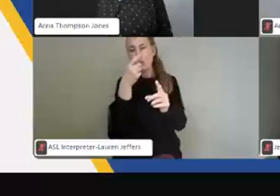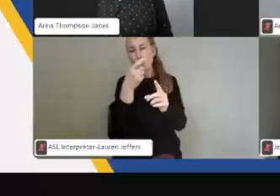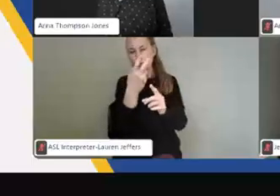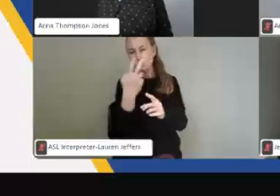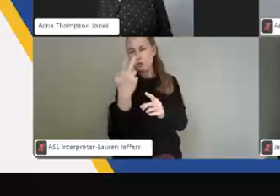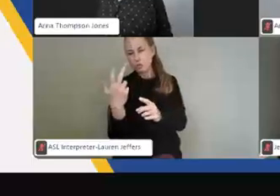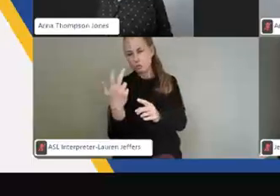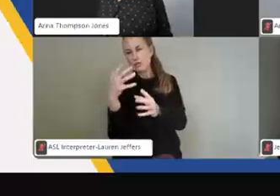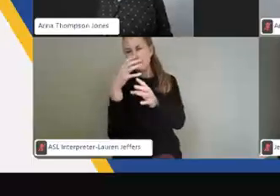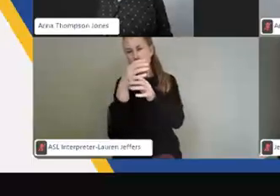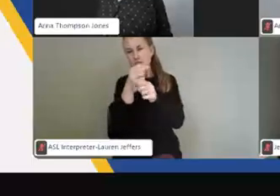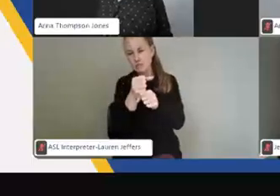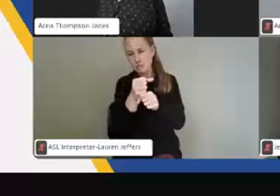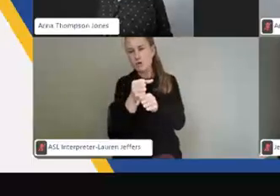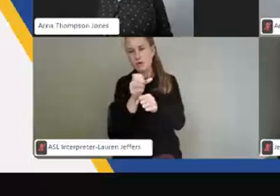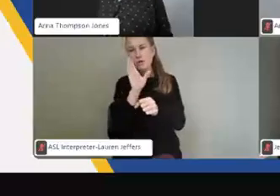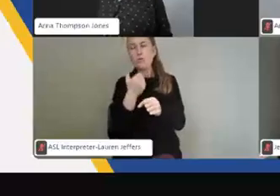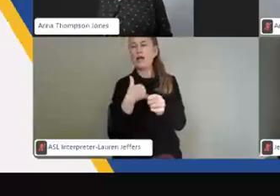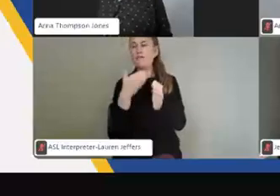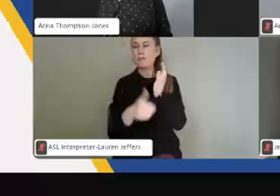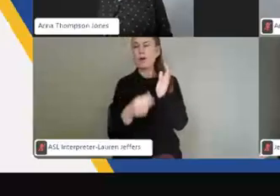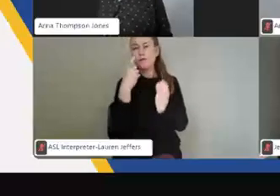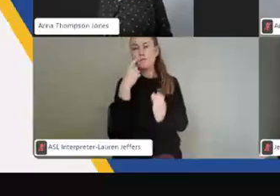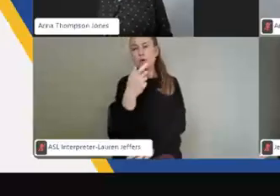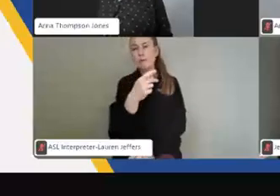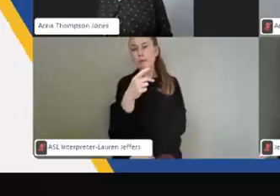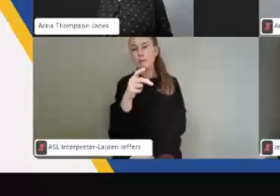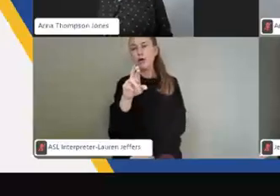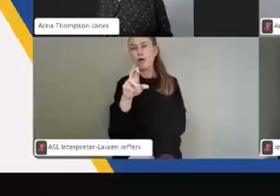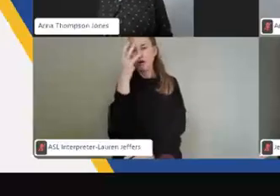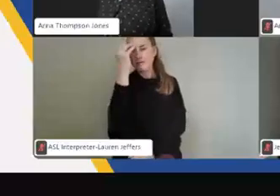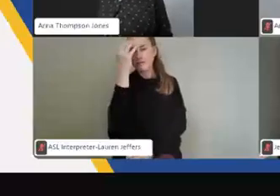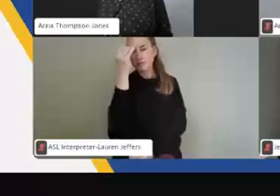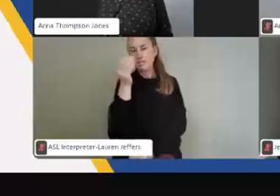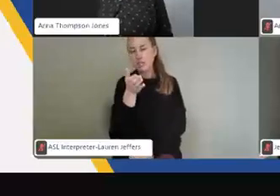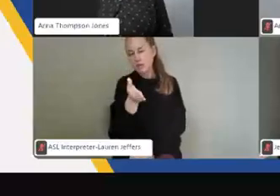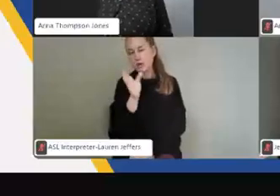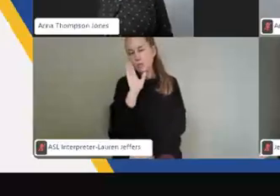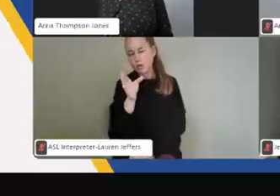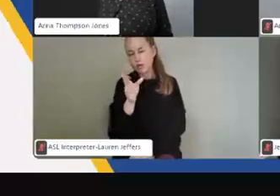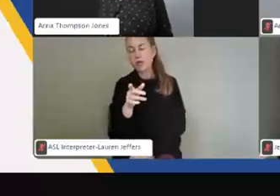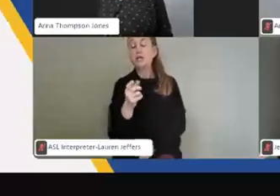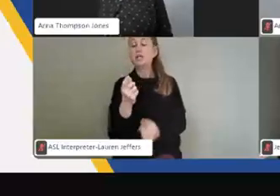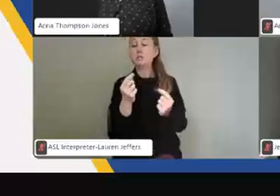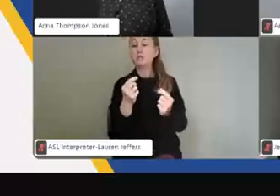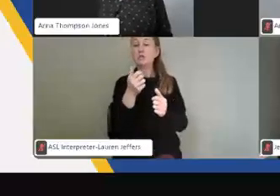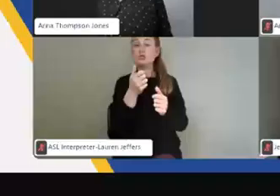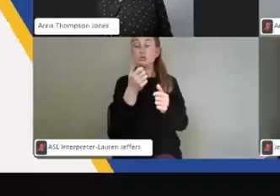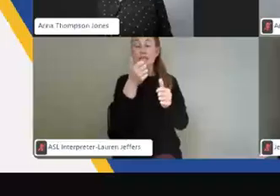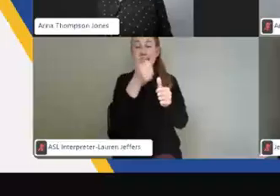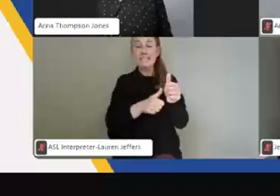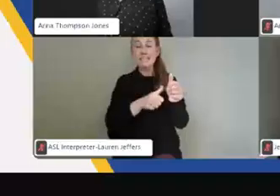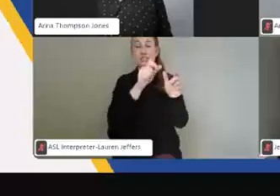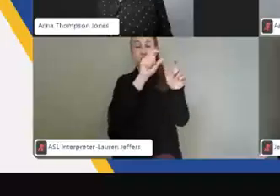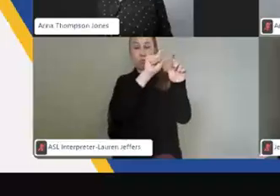will have a piece for some PPR data on here. And what we did is under each row, and so if